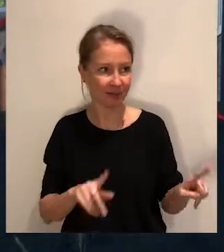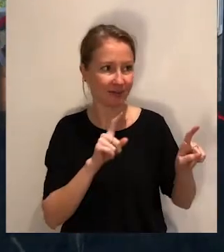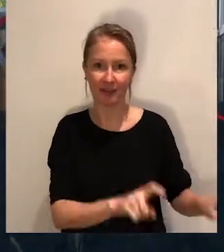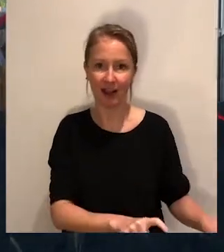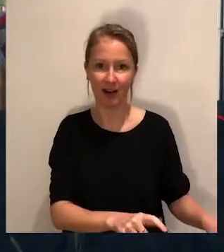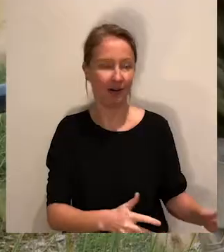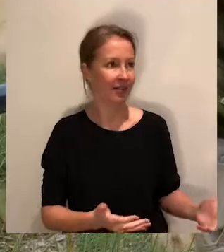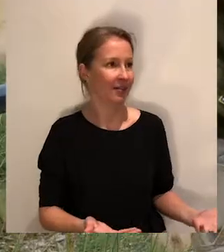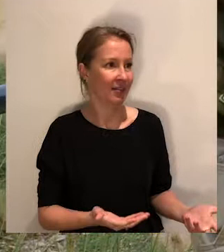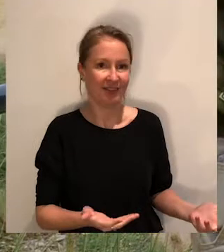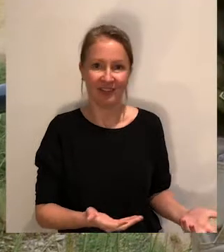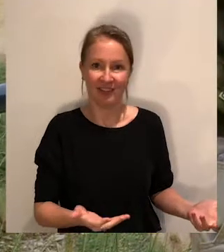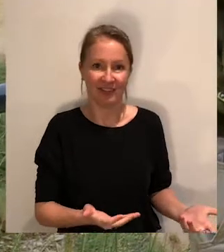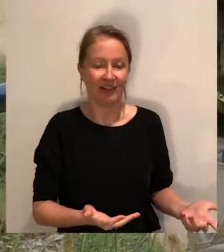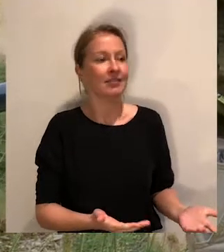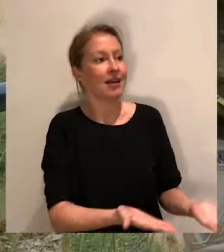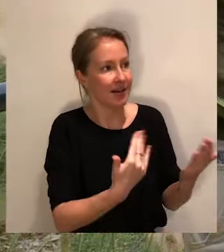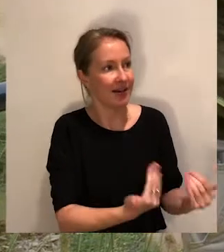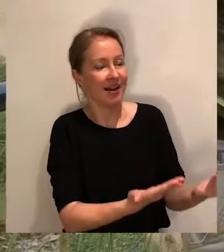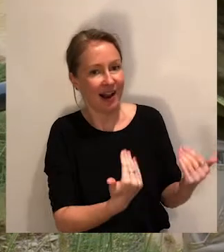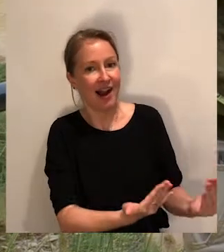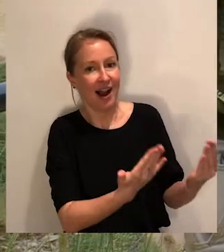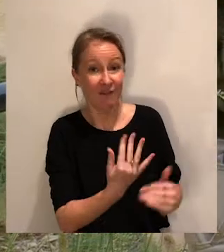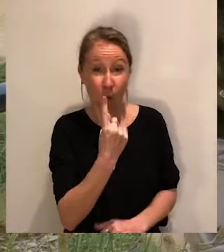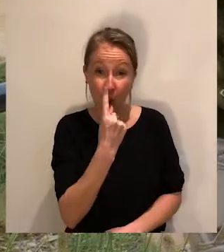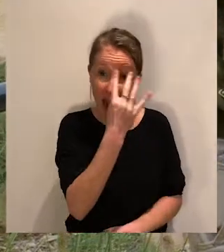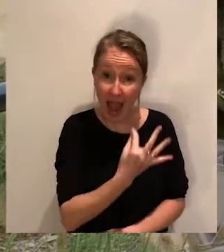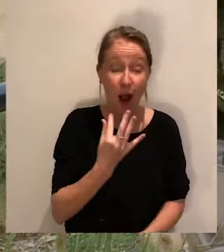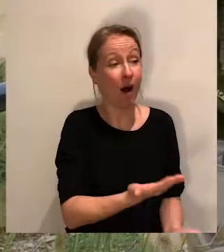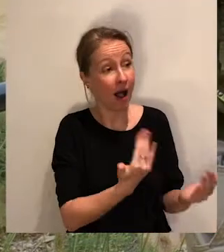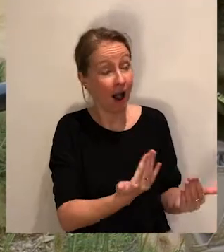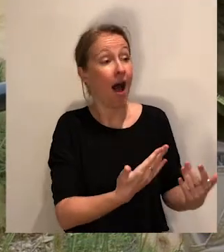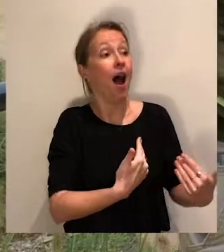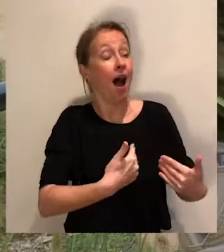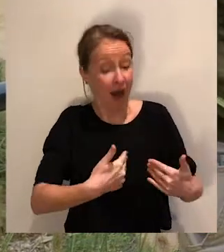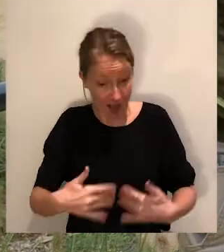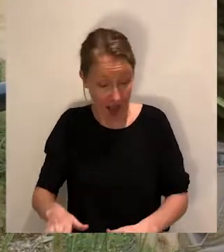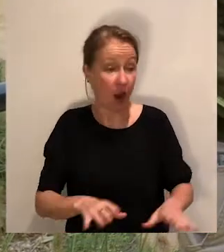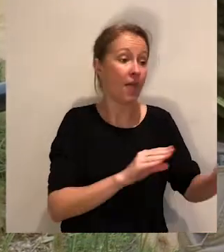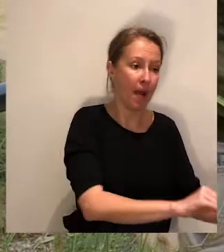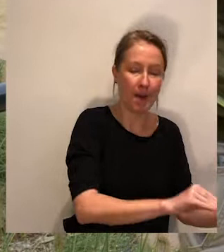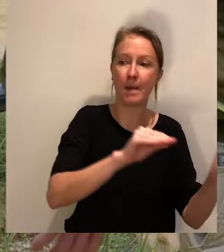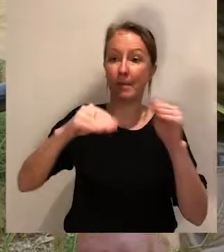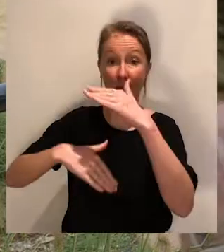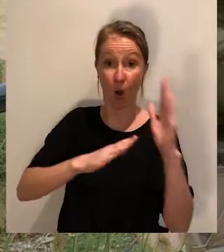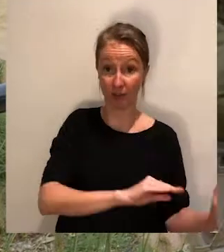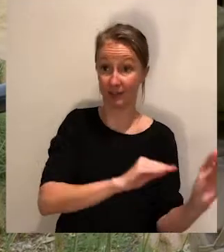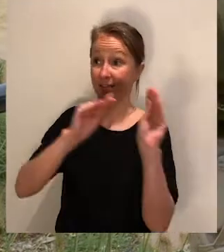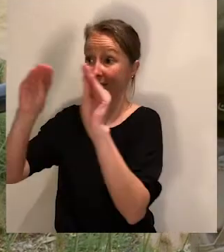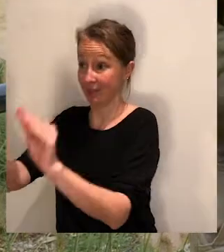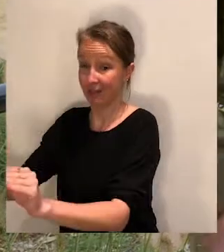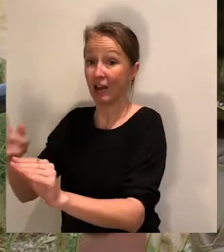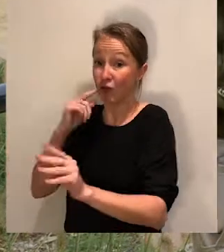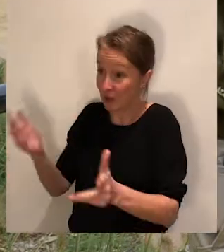get the trailer back in place for Zarafa. And then Zarafa, it took us 2 hours just